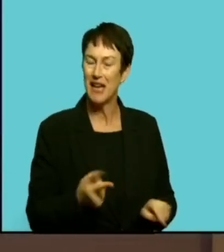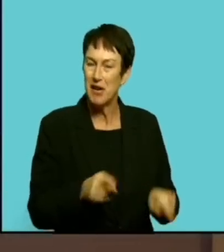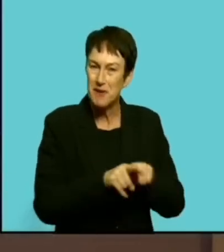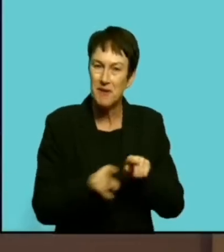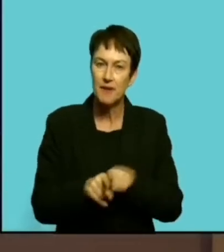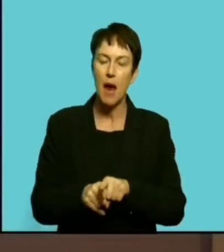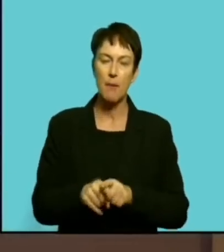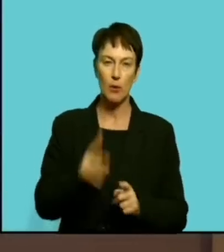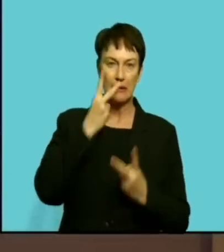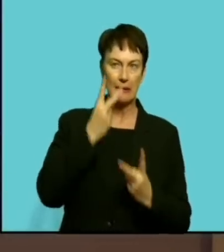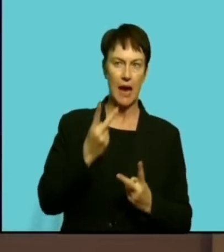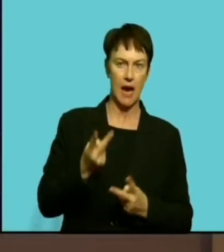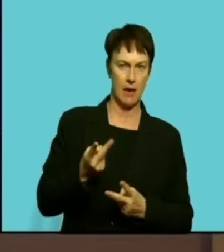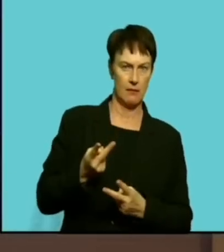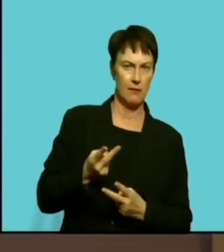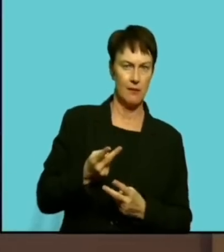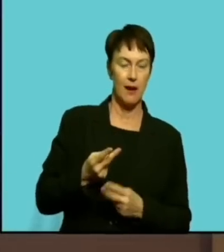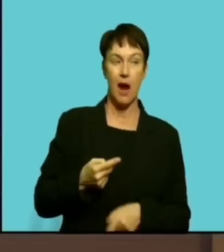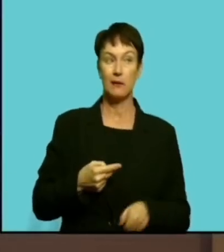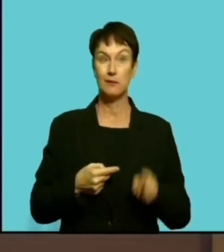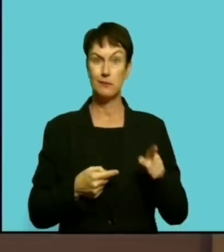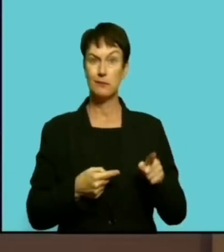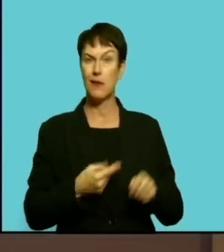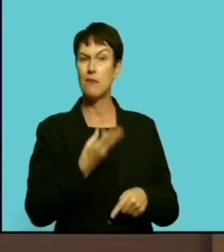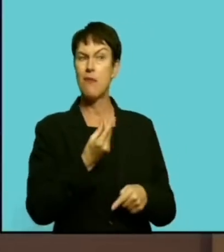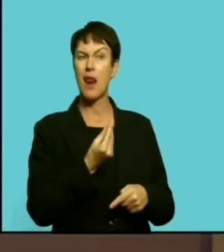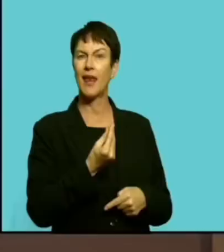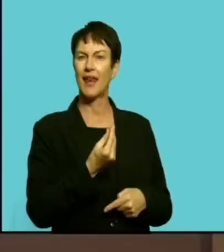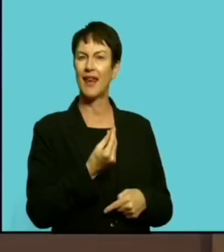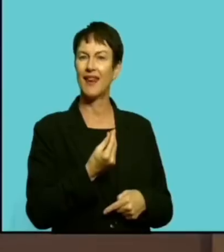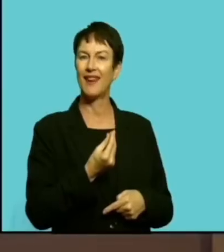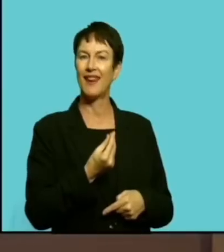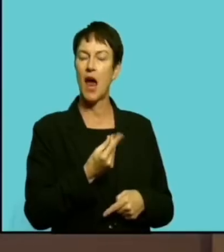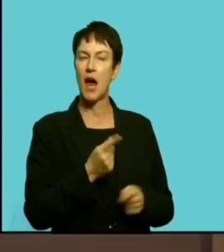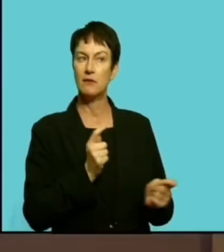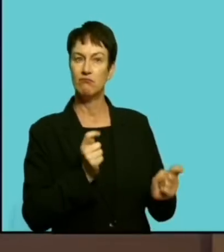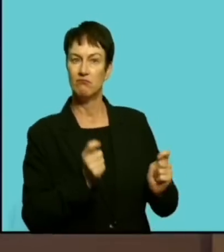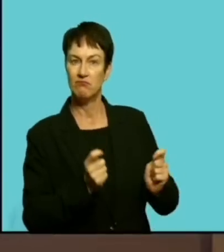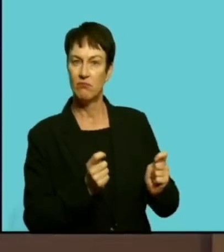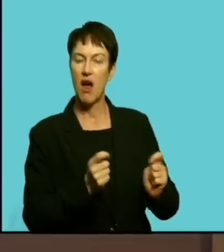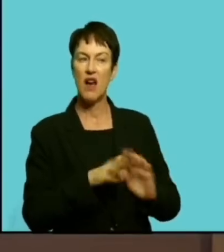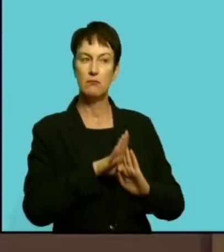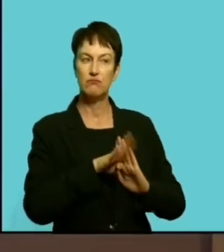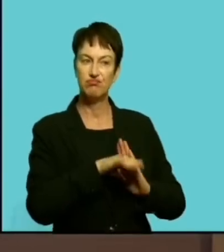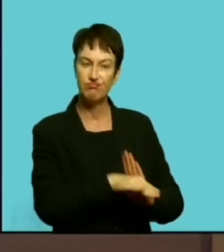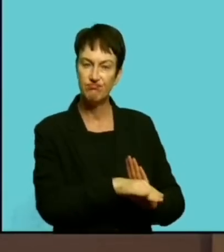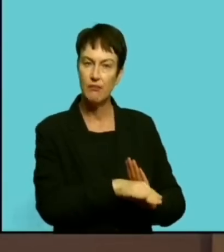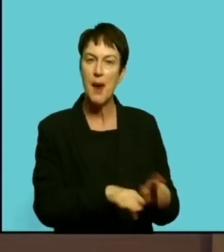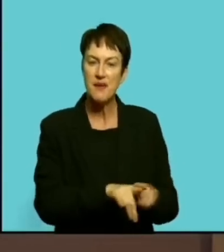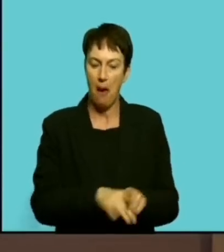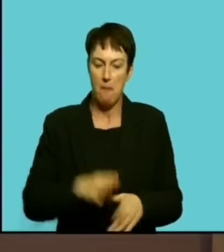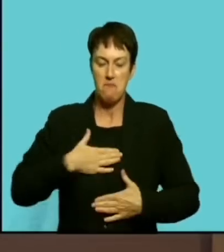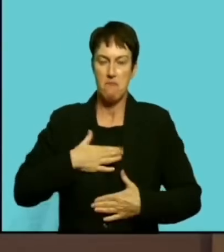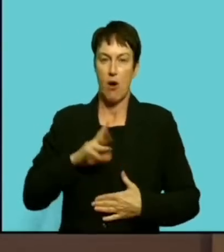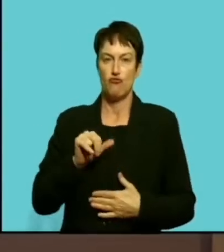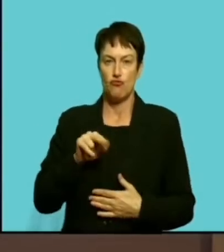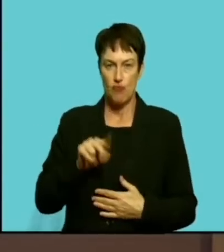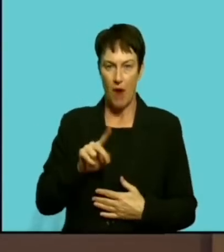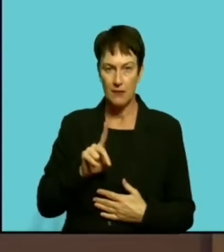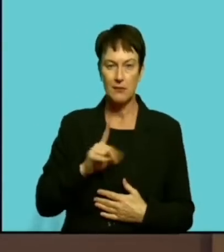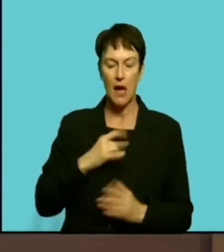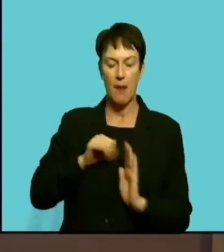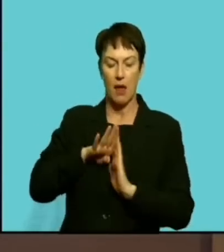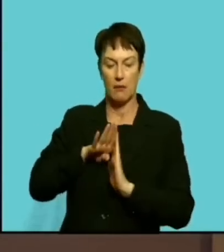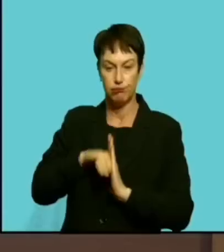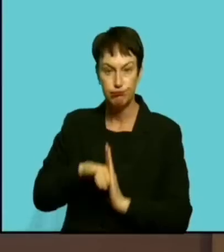the currencies of emerging markets depreciate, and that does have a feed through into the domestic price